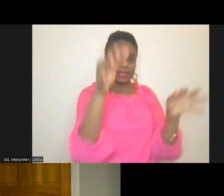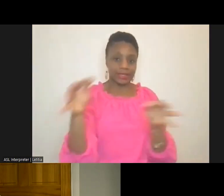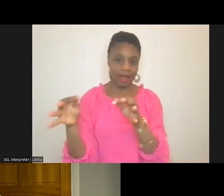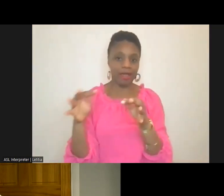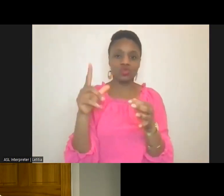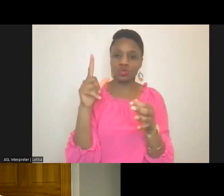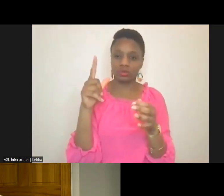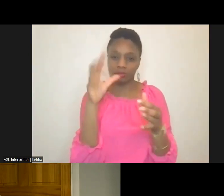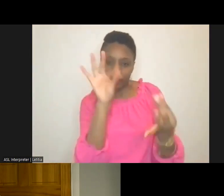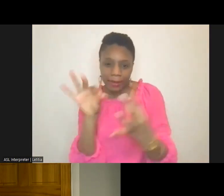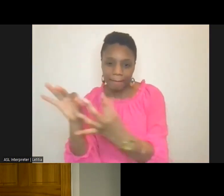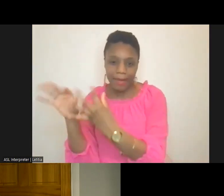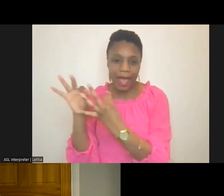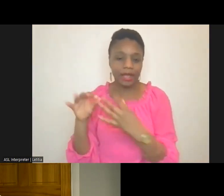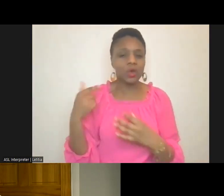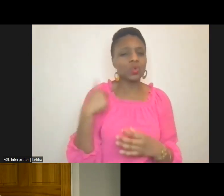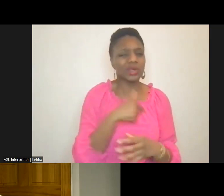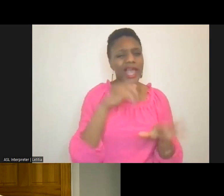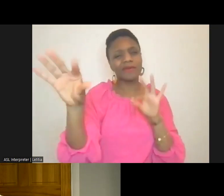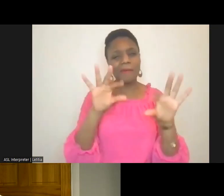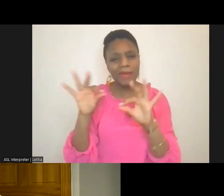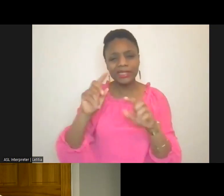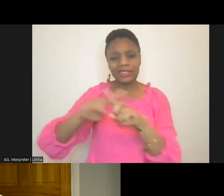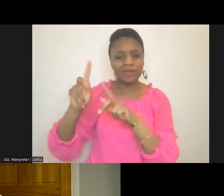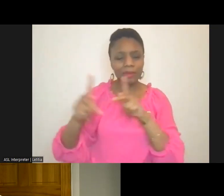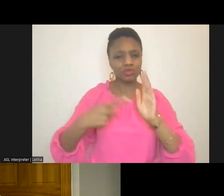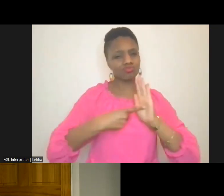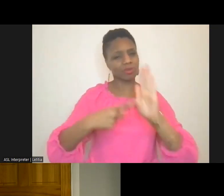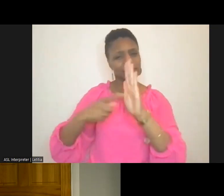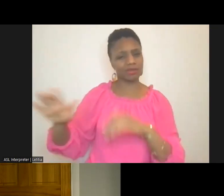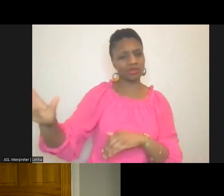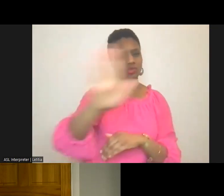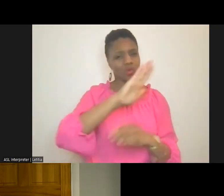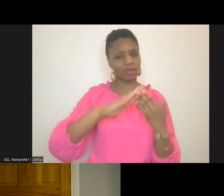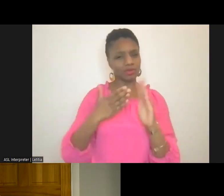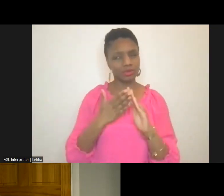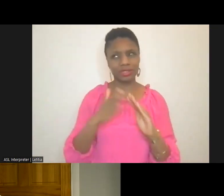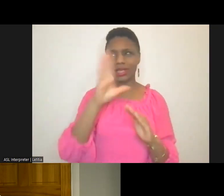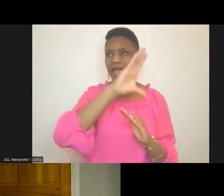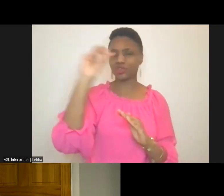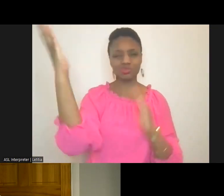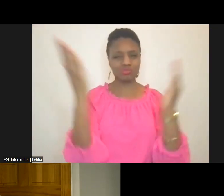people to represent your communities and our communities, and you come with this wonderful